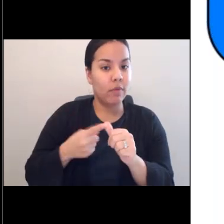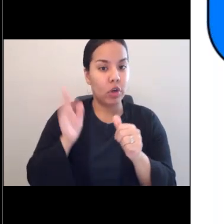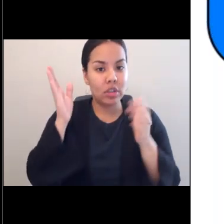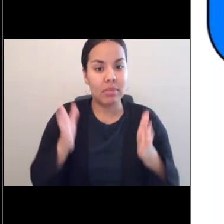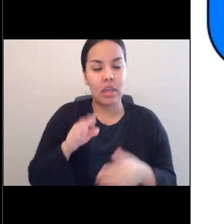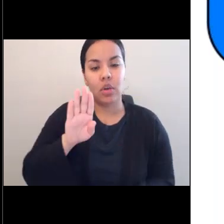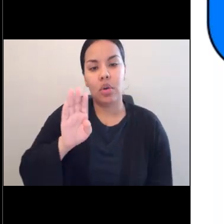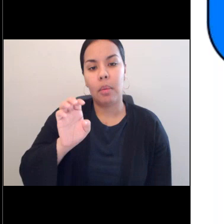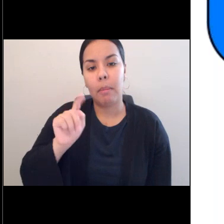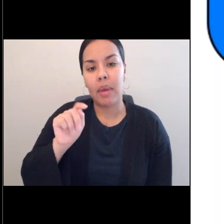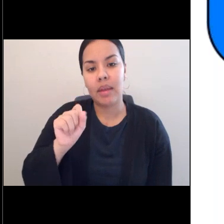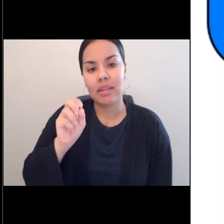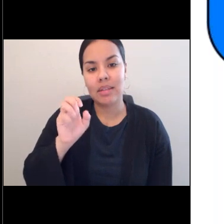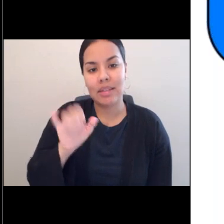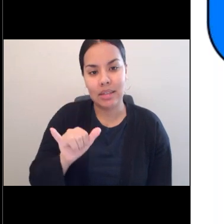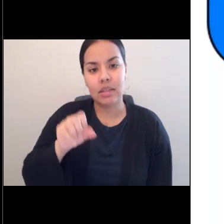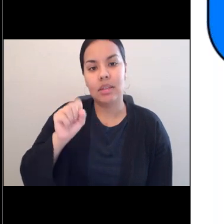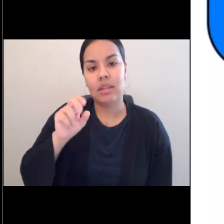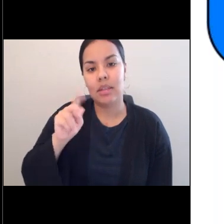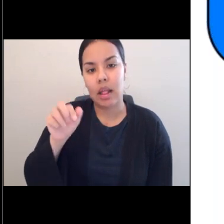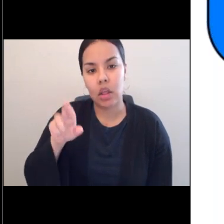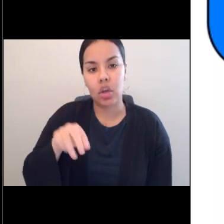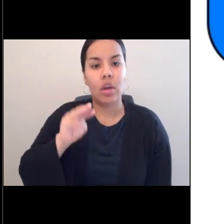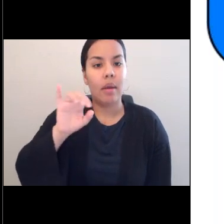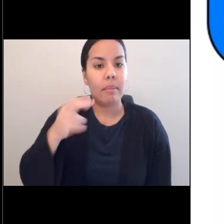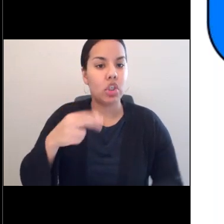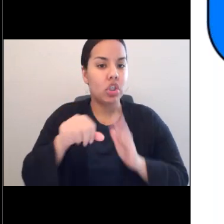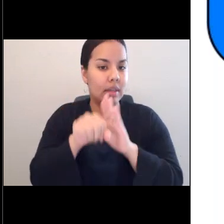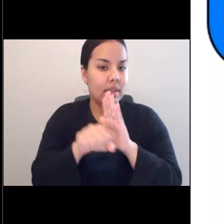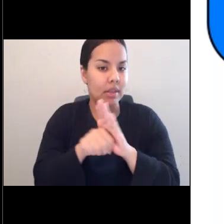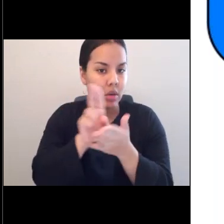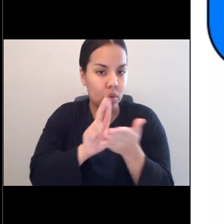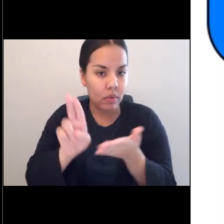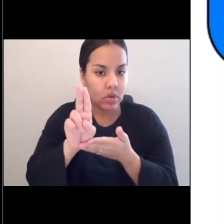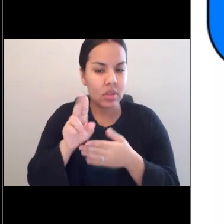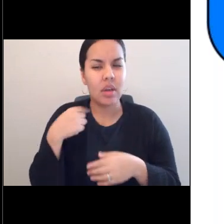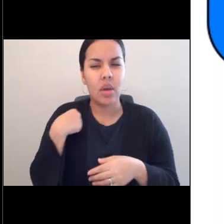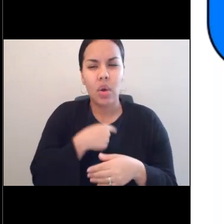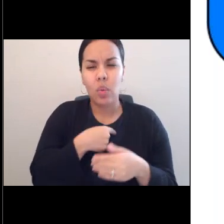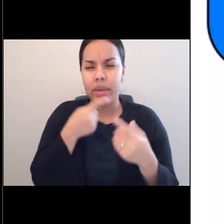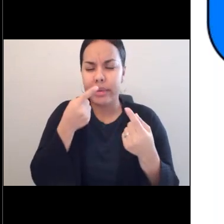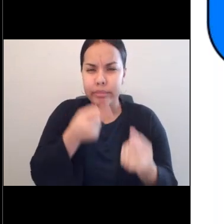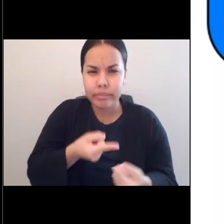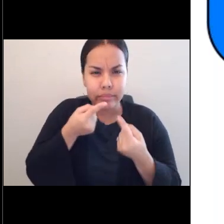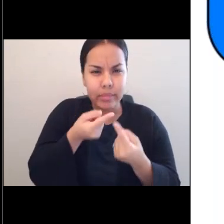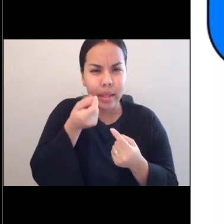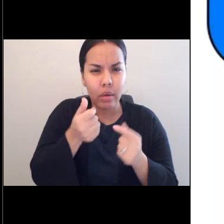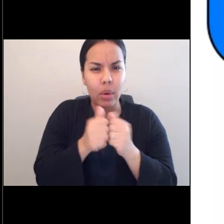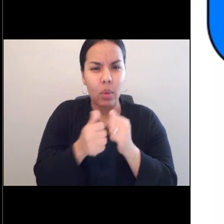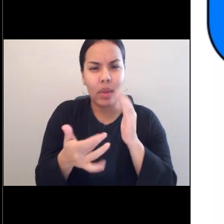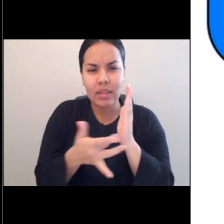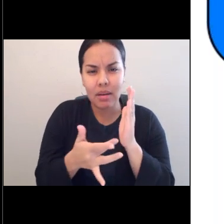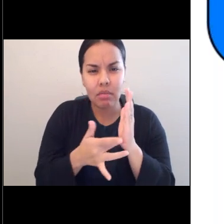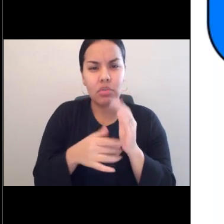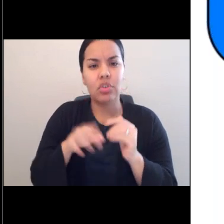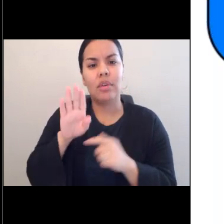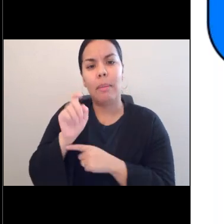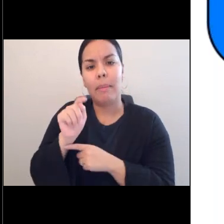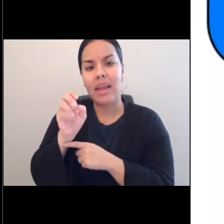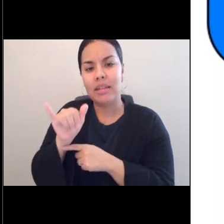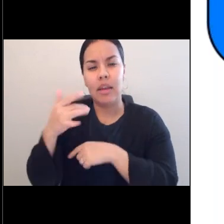Betsy Sneller of Michigan State University. We've had a little technical issue, and Betsy is available